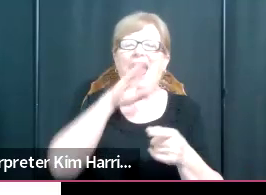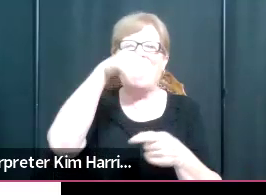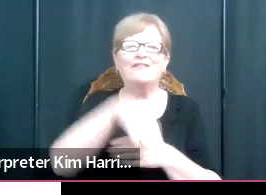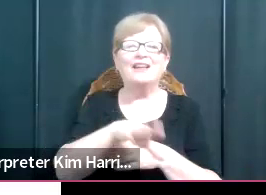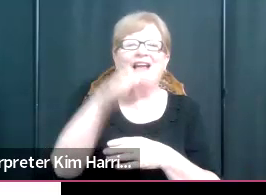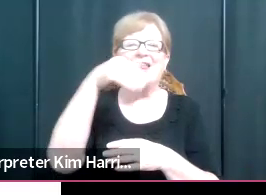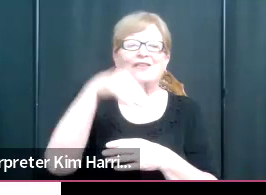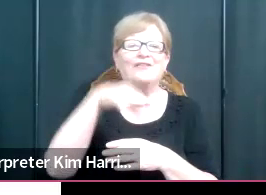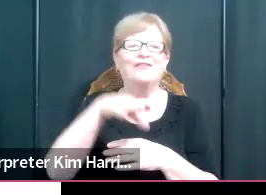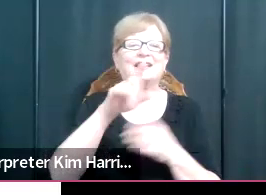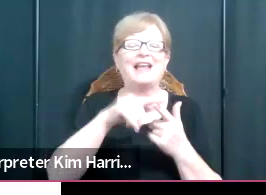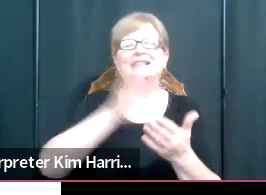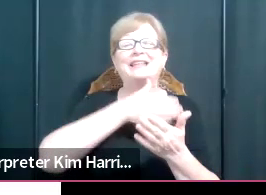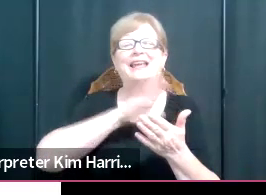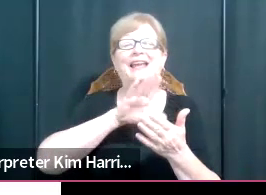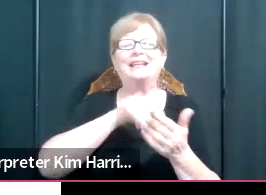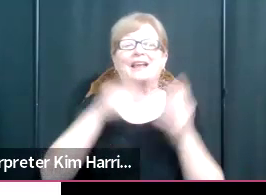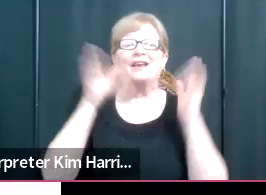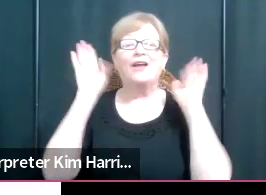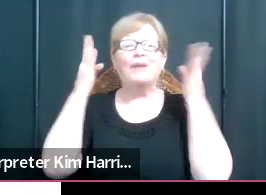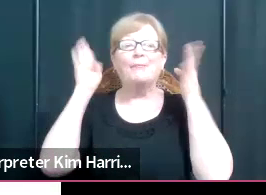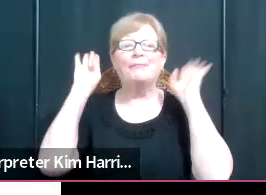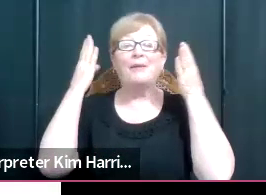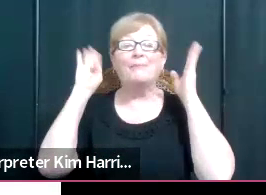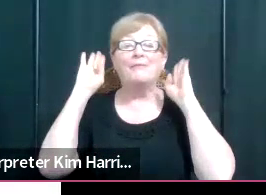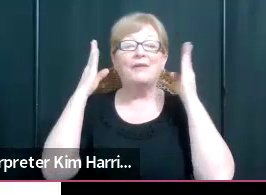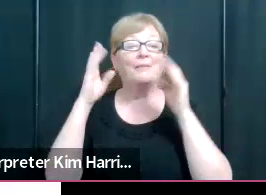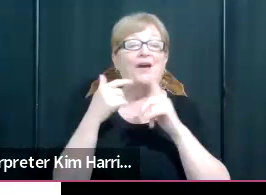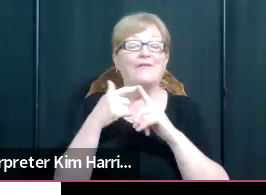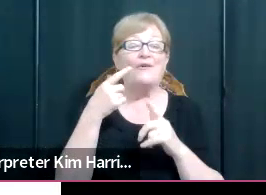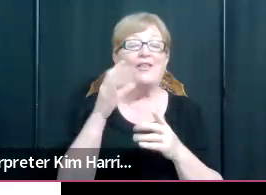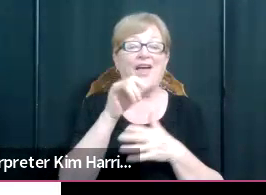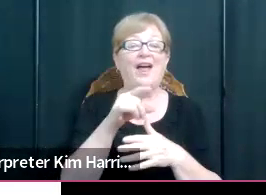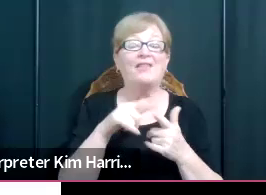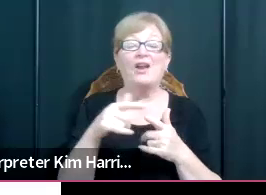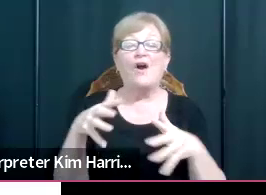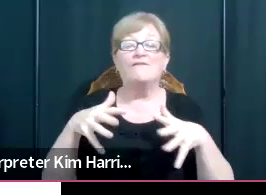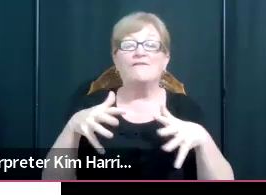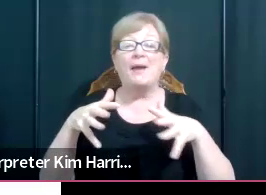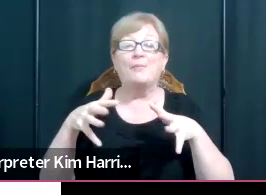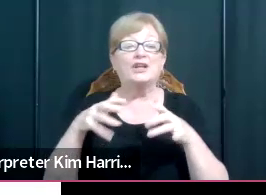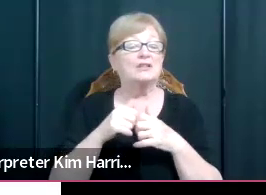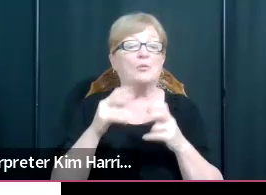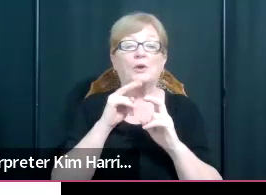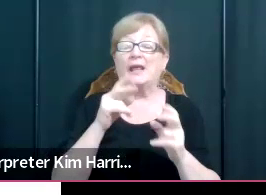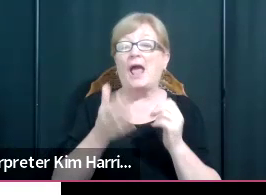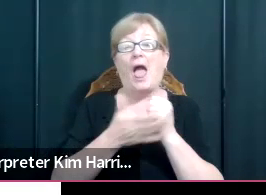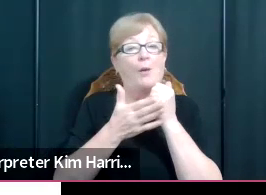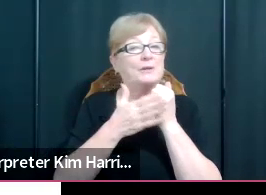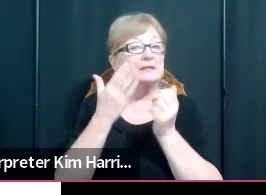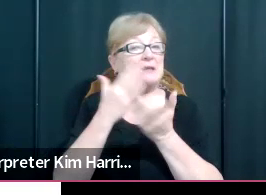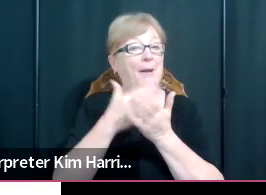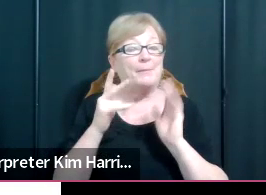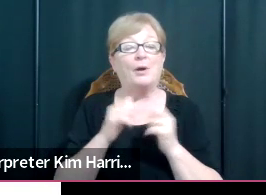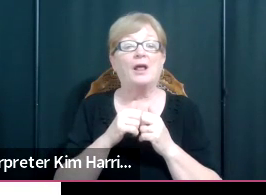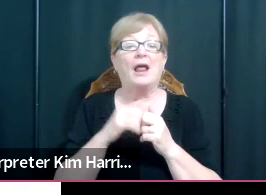that sings and flaps its ears and that kind of thing. And then vibrations or shaking can be helpful for some folks. So you have